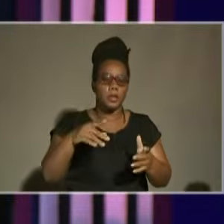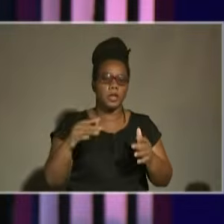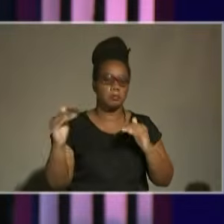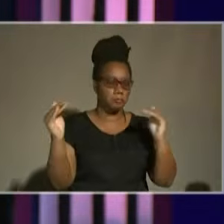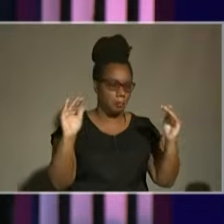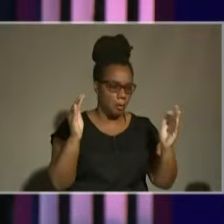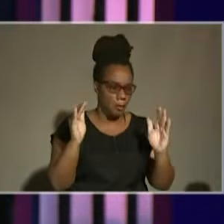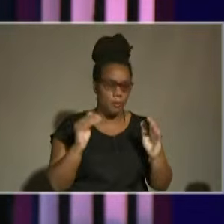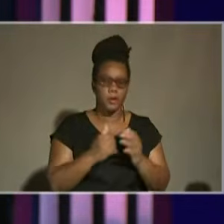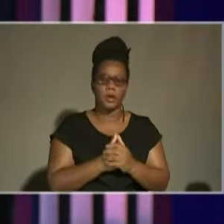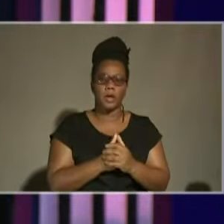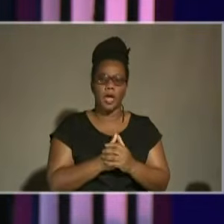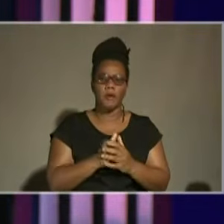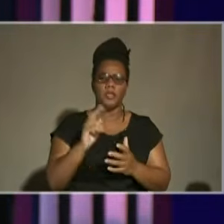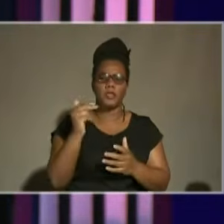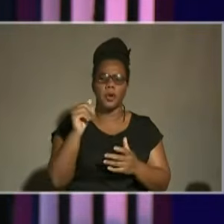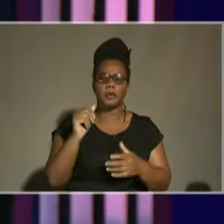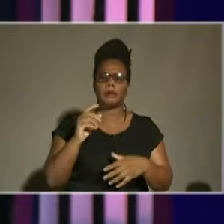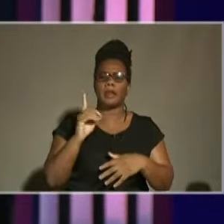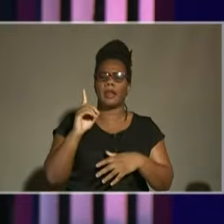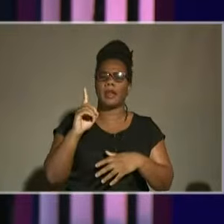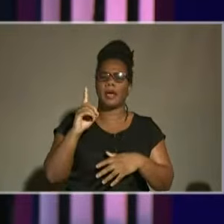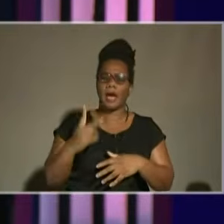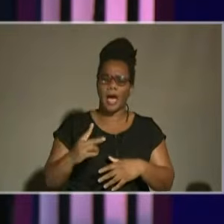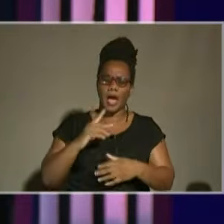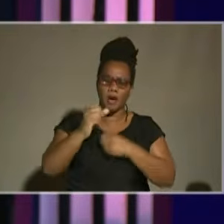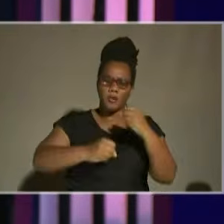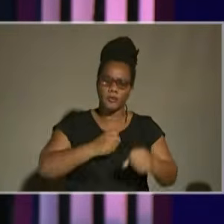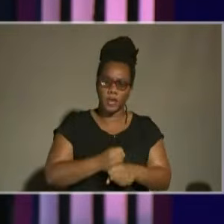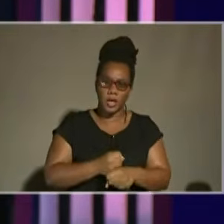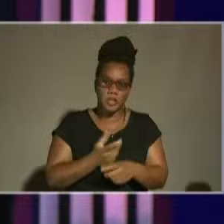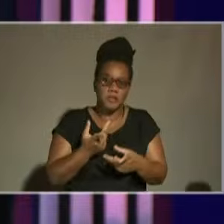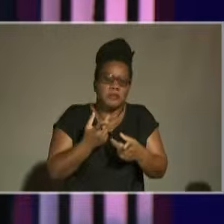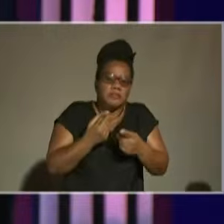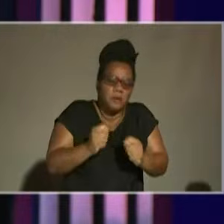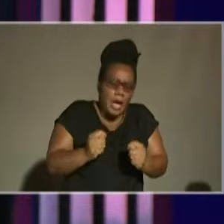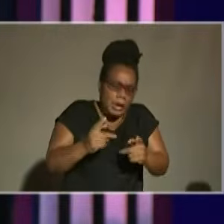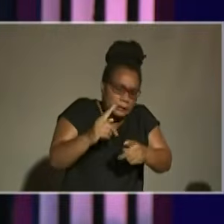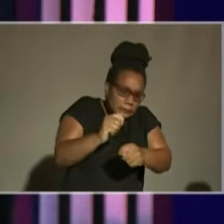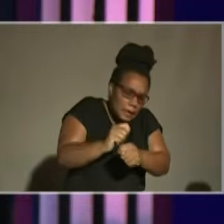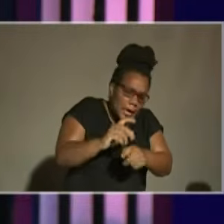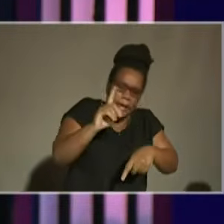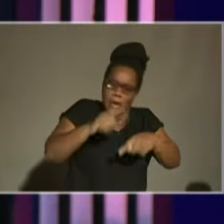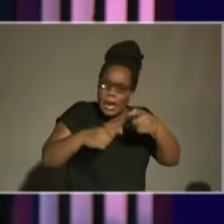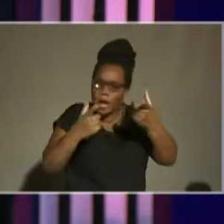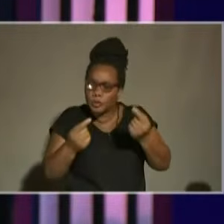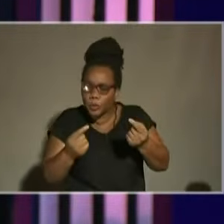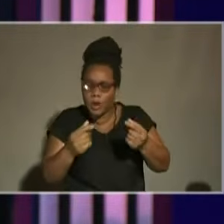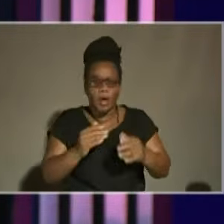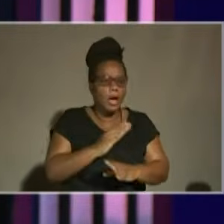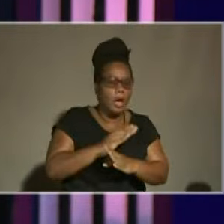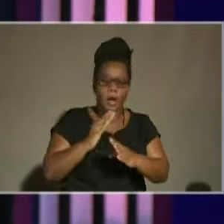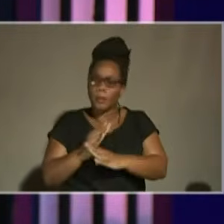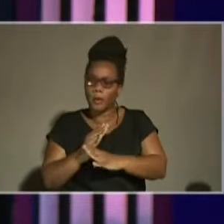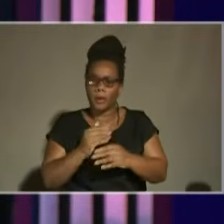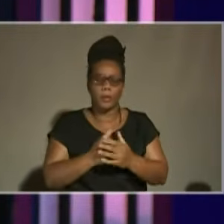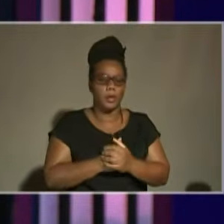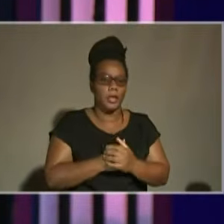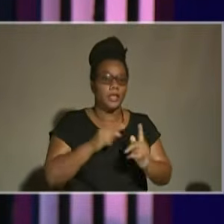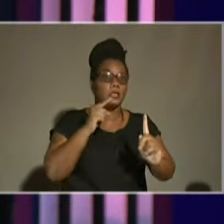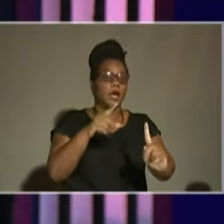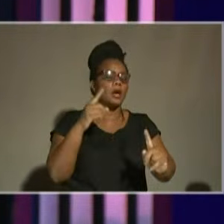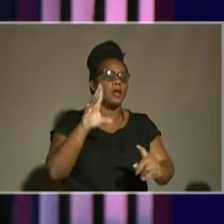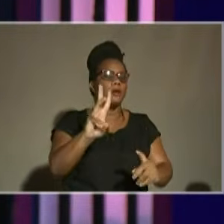half years of belt tightening and austerity, having now reached the cusp of the target of